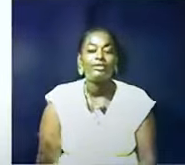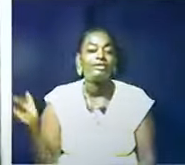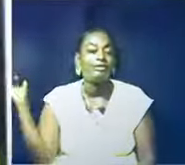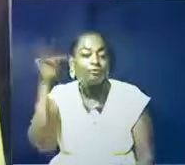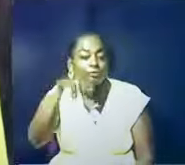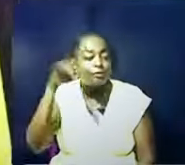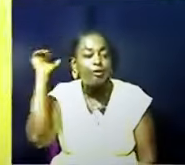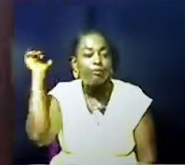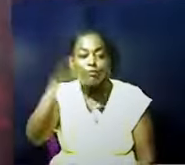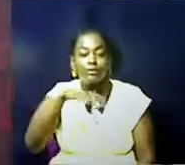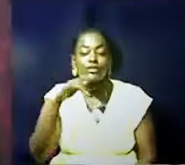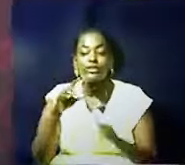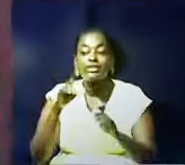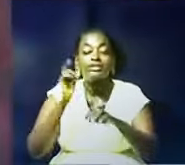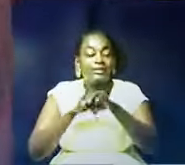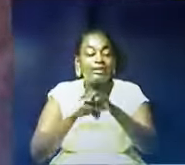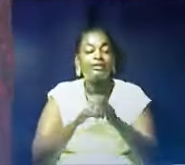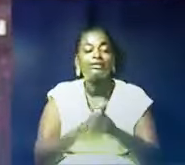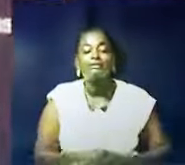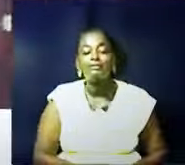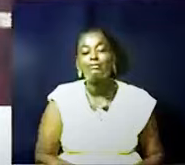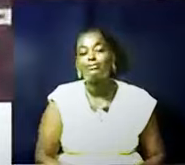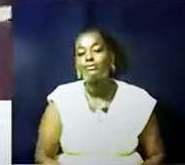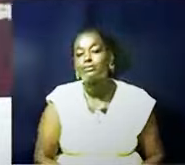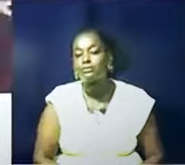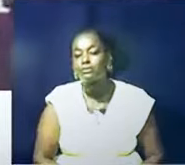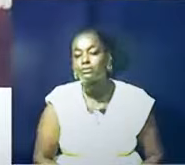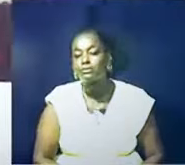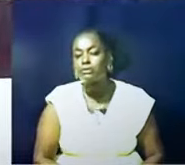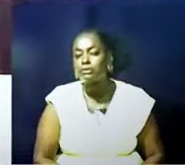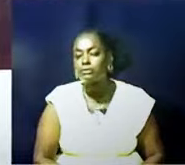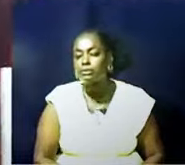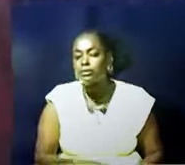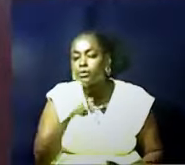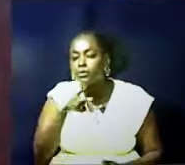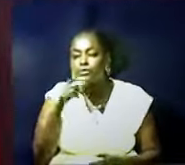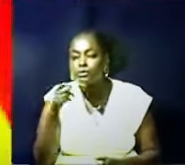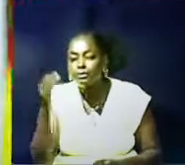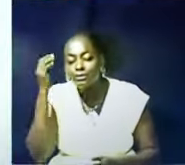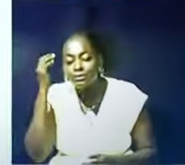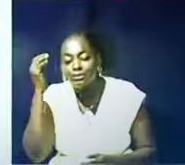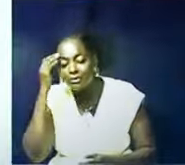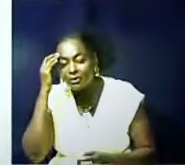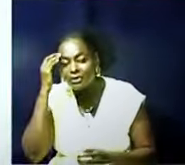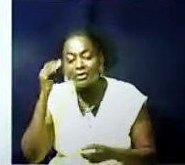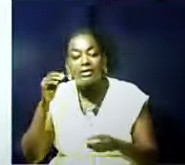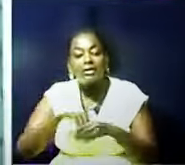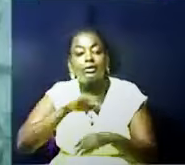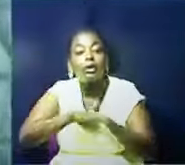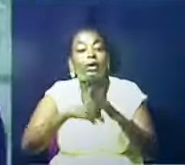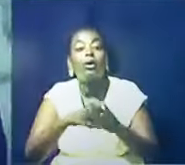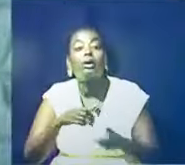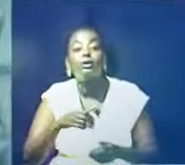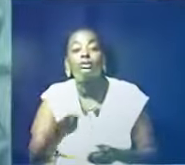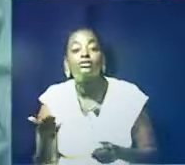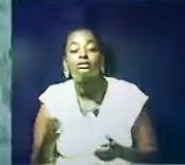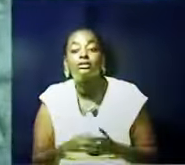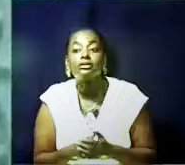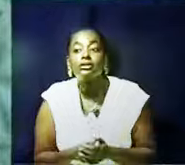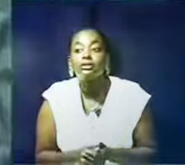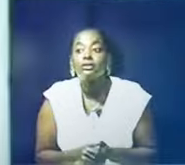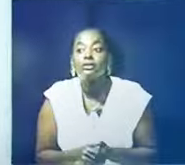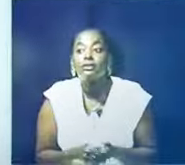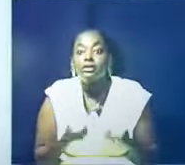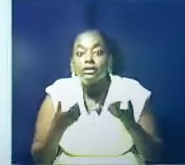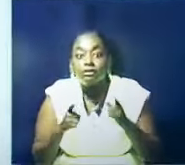But do you know that in the midst of all supposedly foolishness, when we are living the